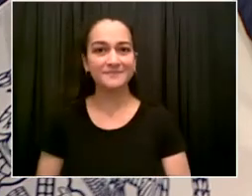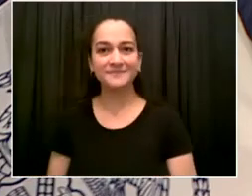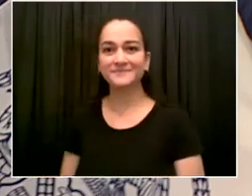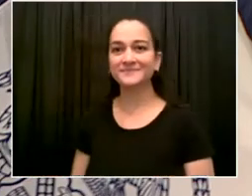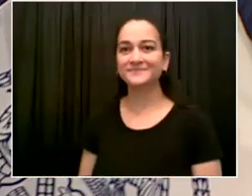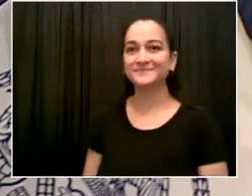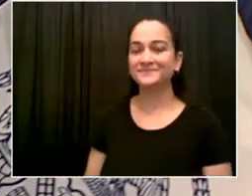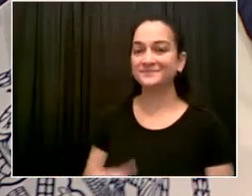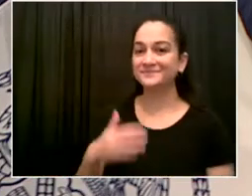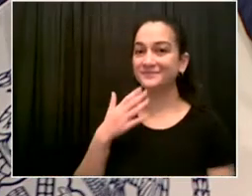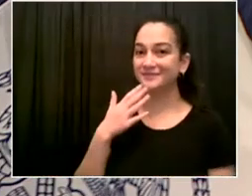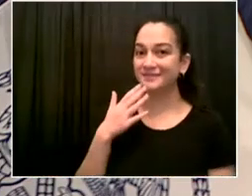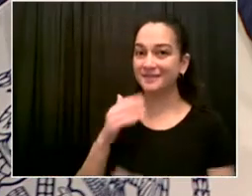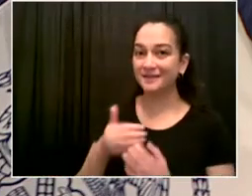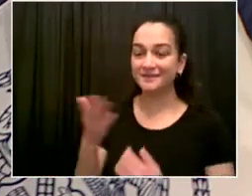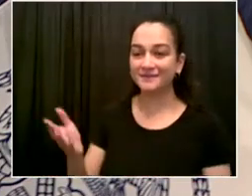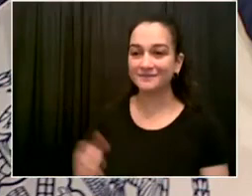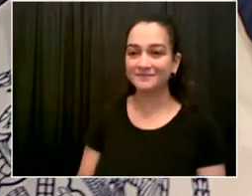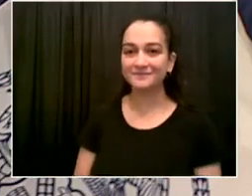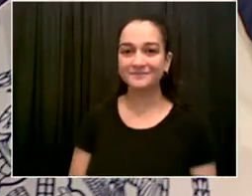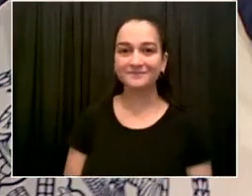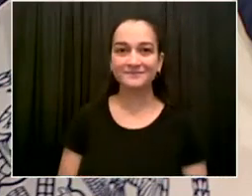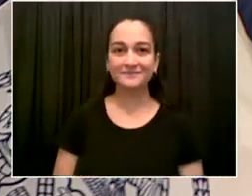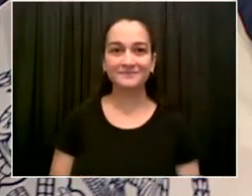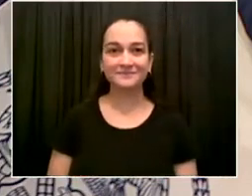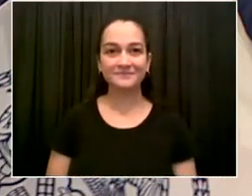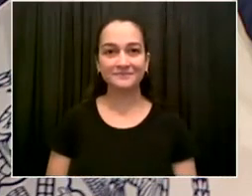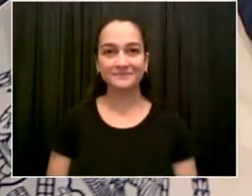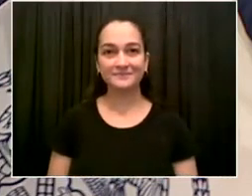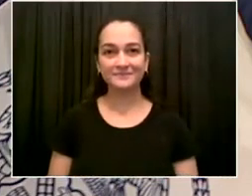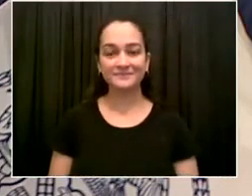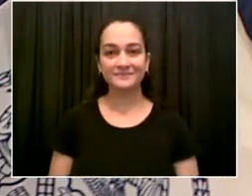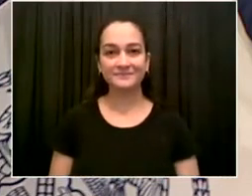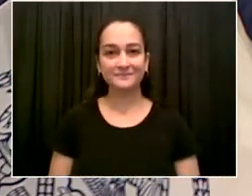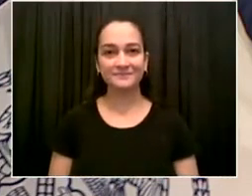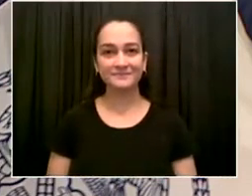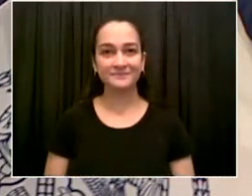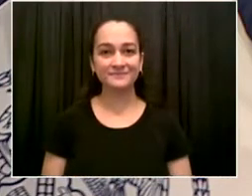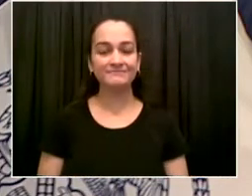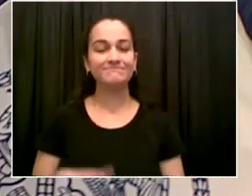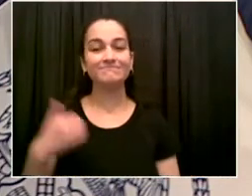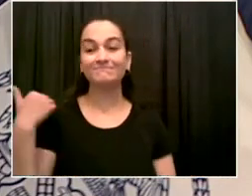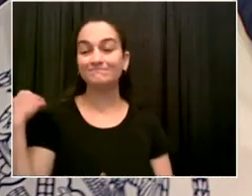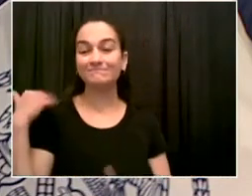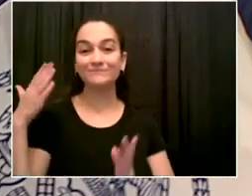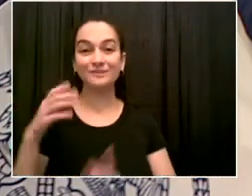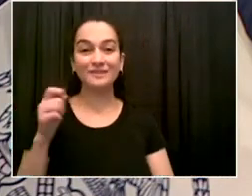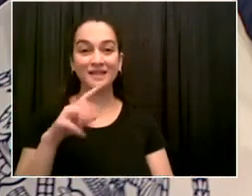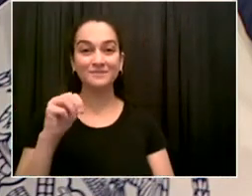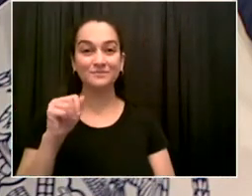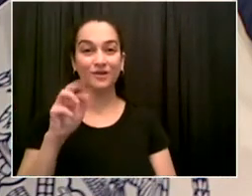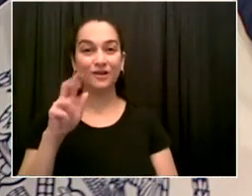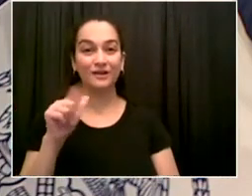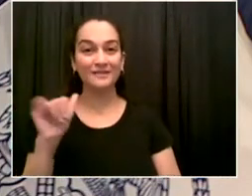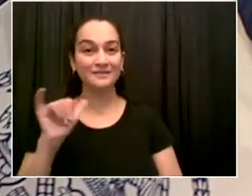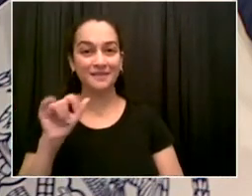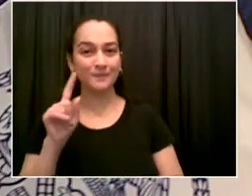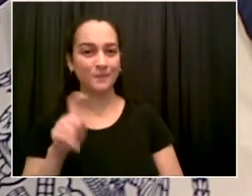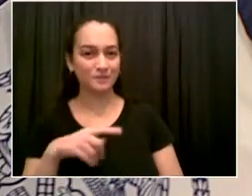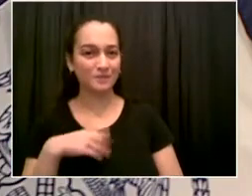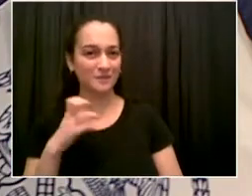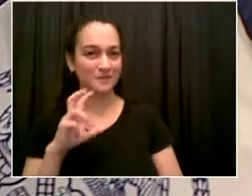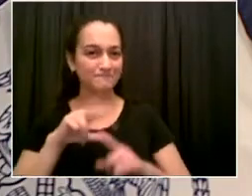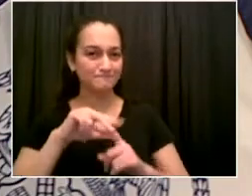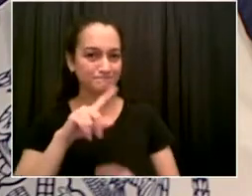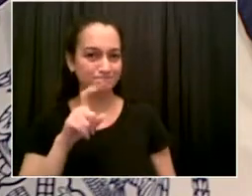question about making vaccinations mandatory for teachers. We know that Chicago and